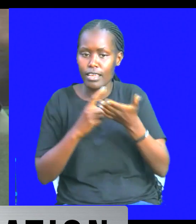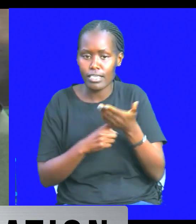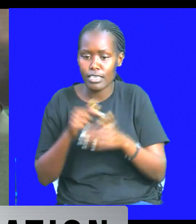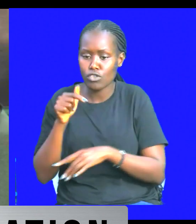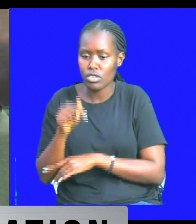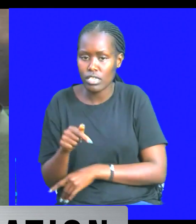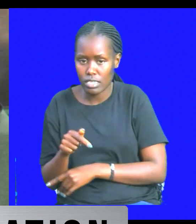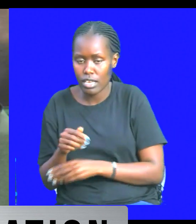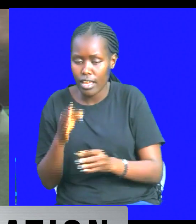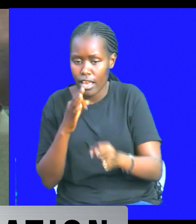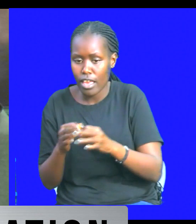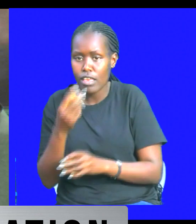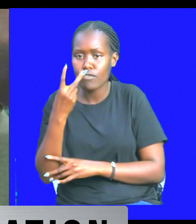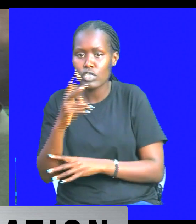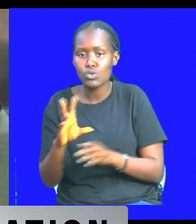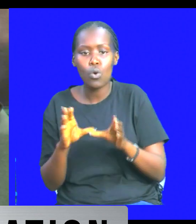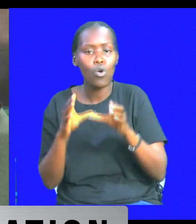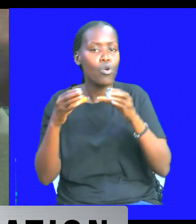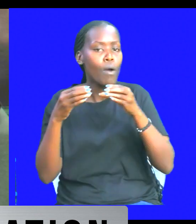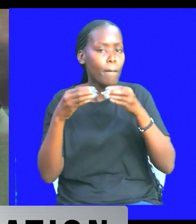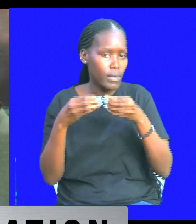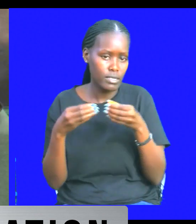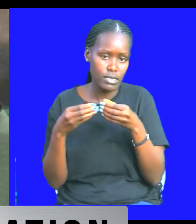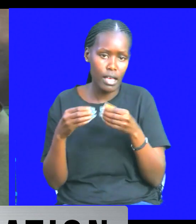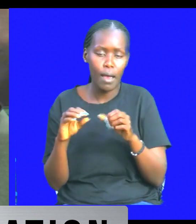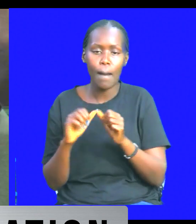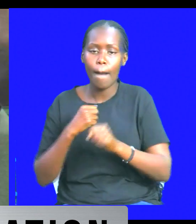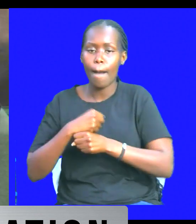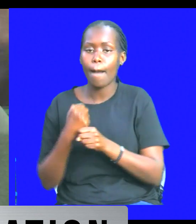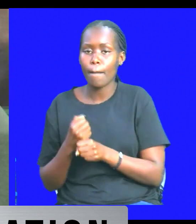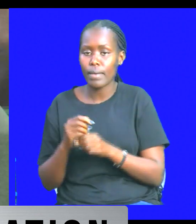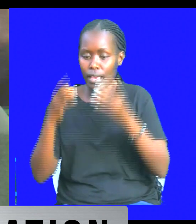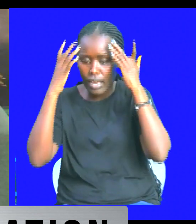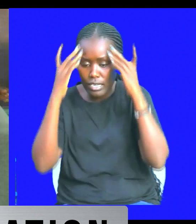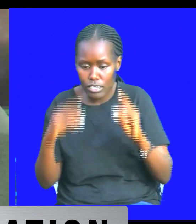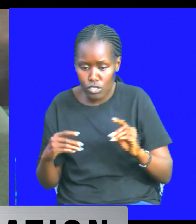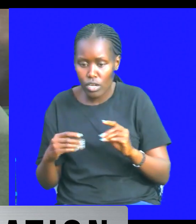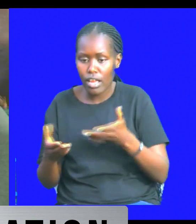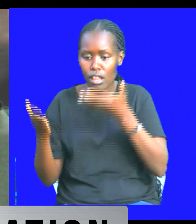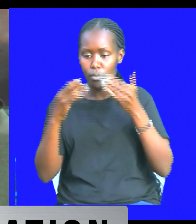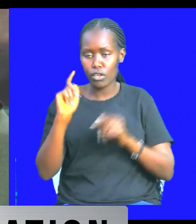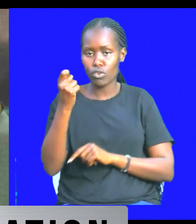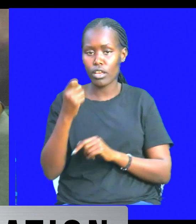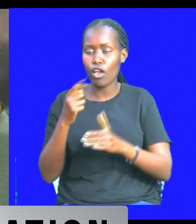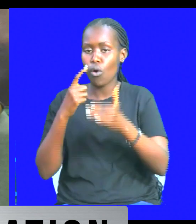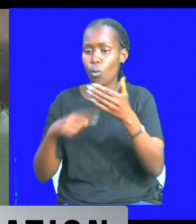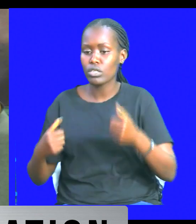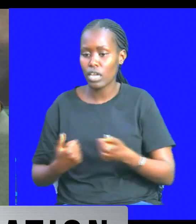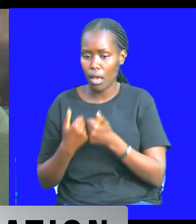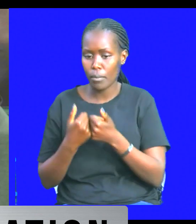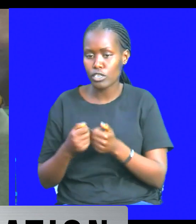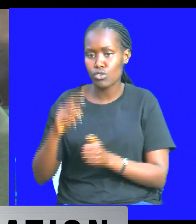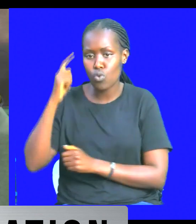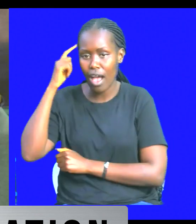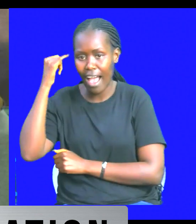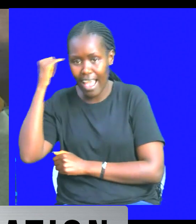decision, right, then they bring it to the rest of Kenyans. What happens to other ideas that people had? Because Jonah, even